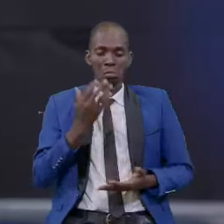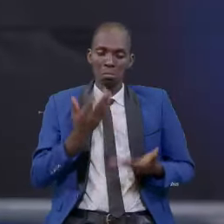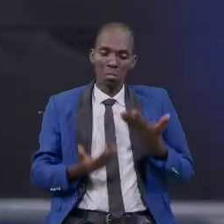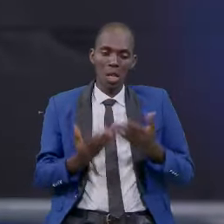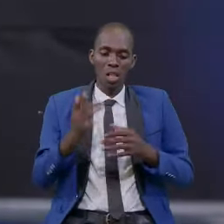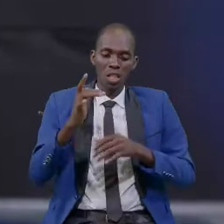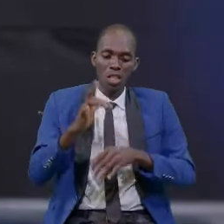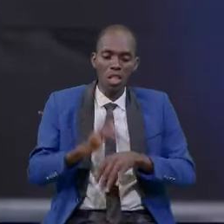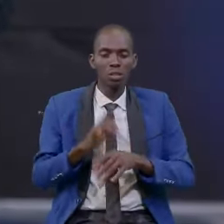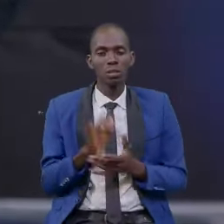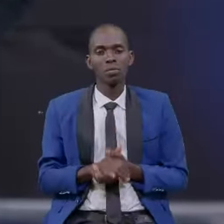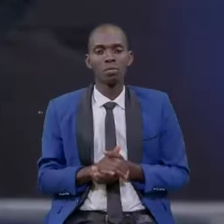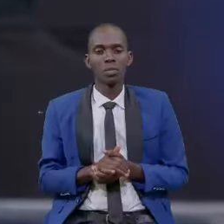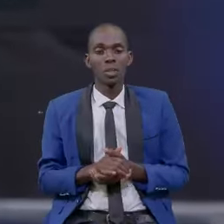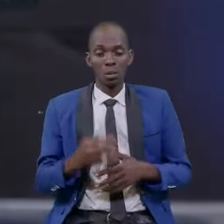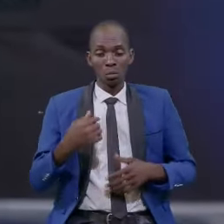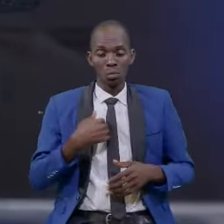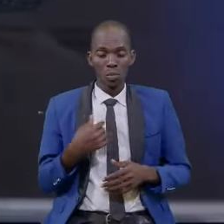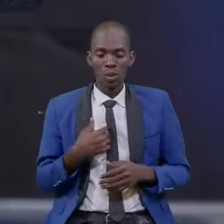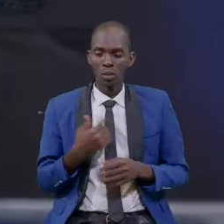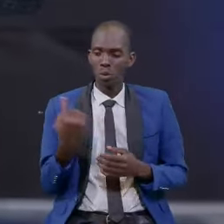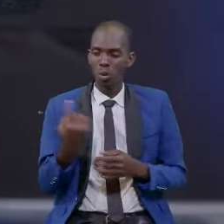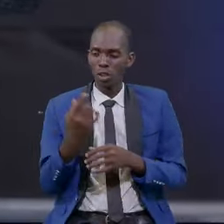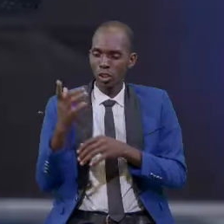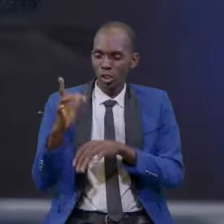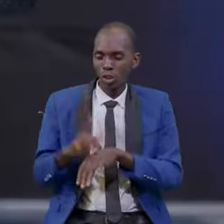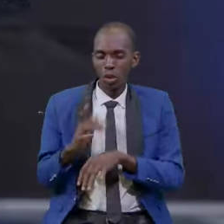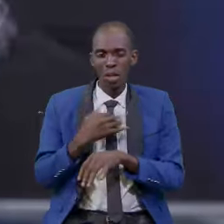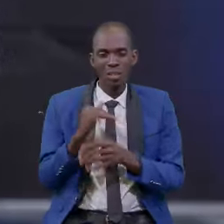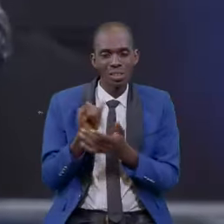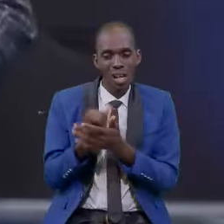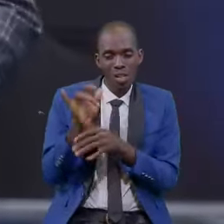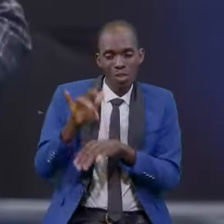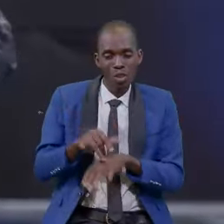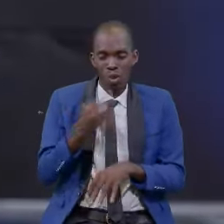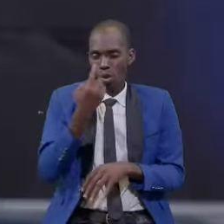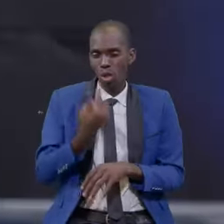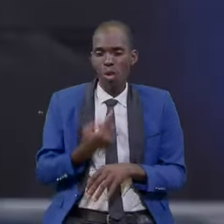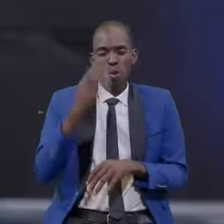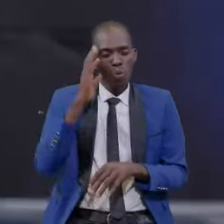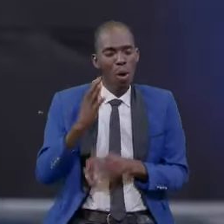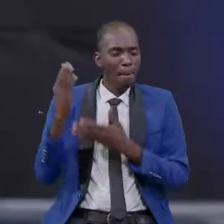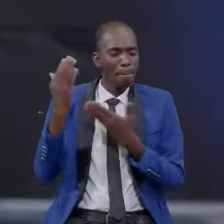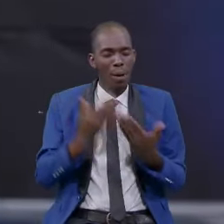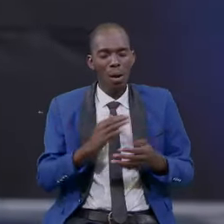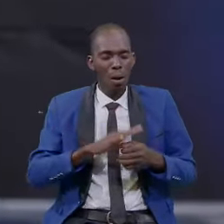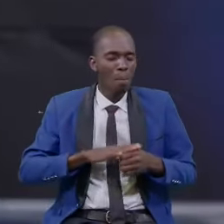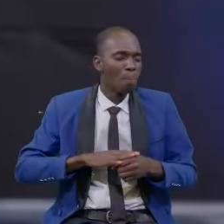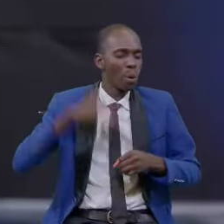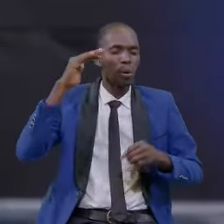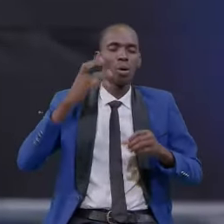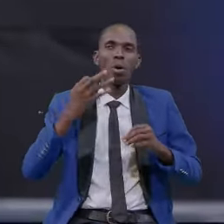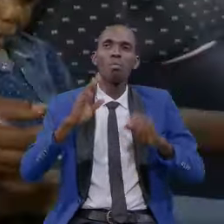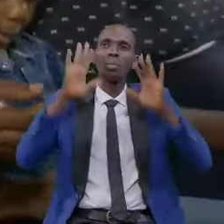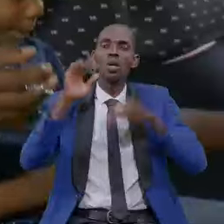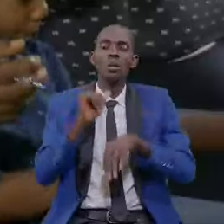I only touch, and that touch will bring an explosion of miracle in my life. Amen.